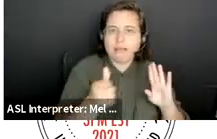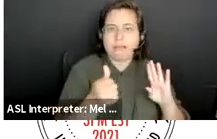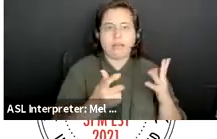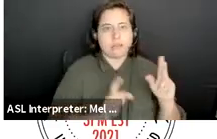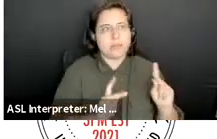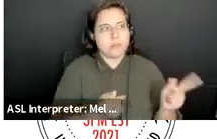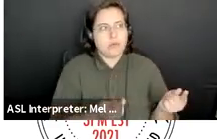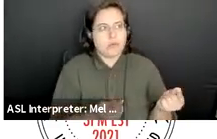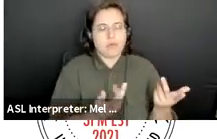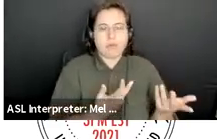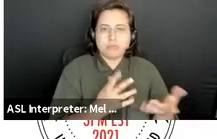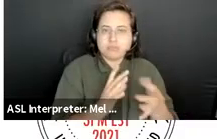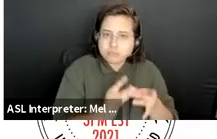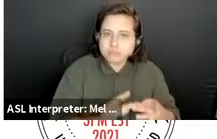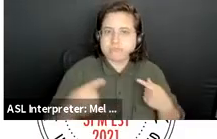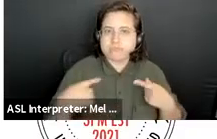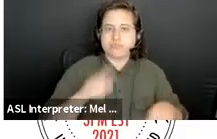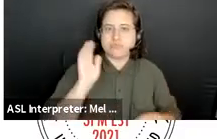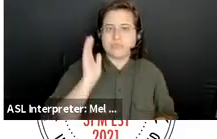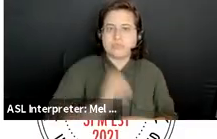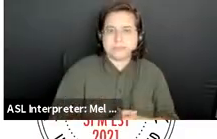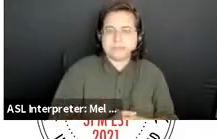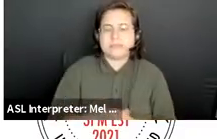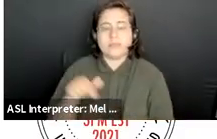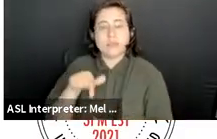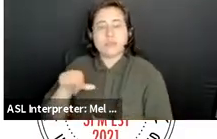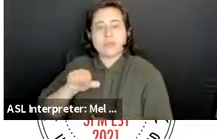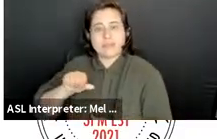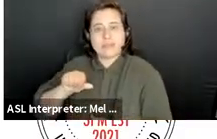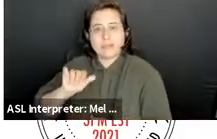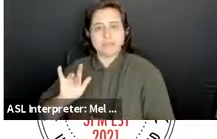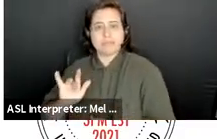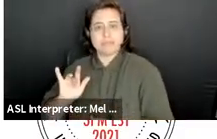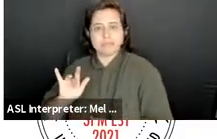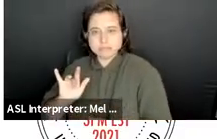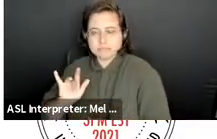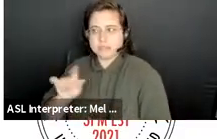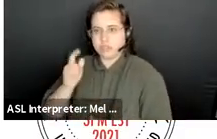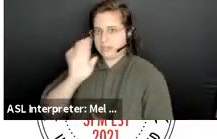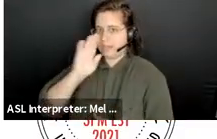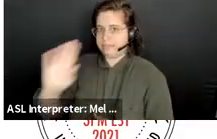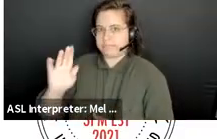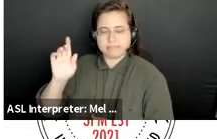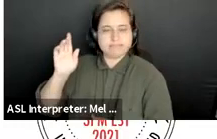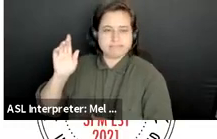general comments throughout the session. The Q&A functionality is for the sole purpose of asking